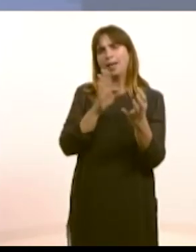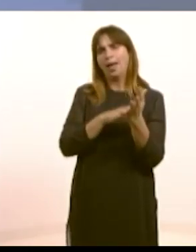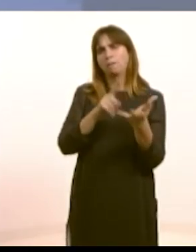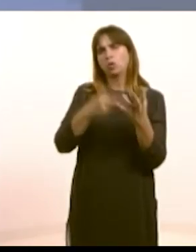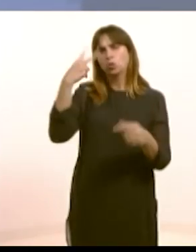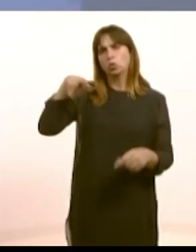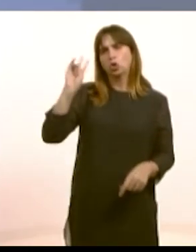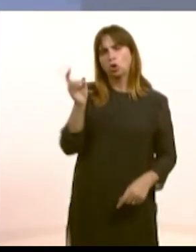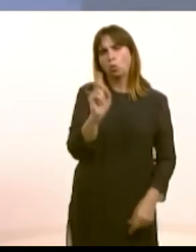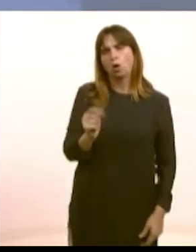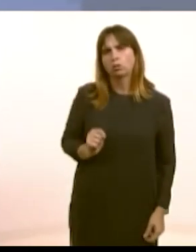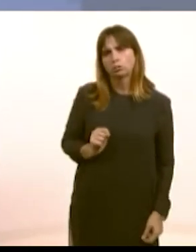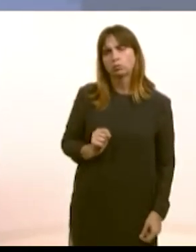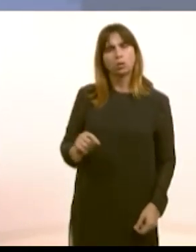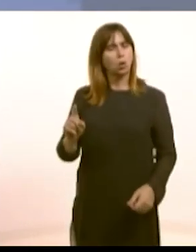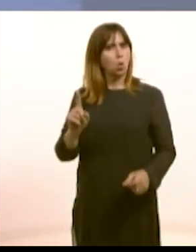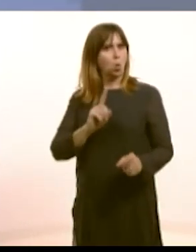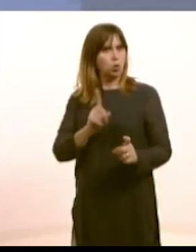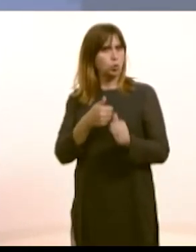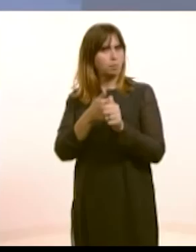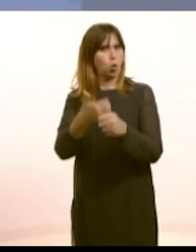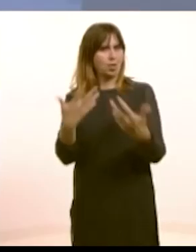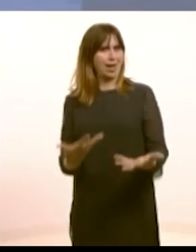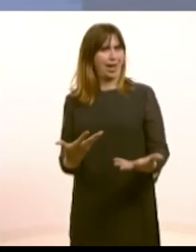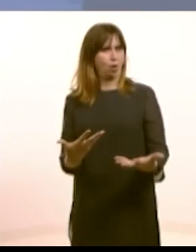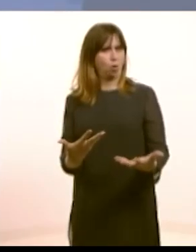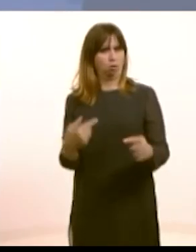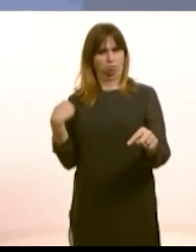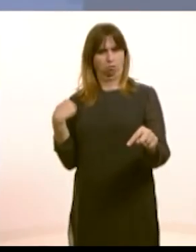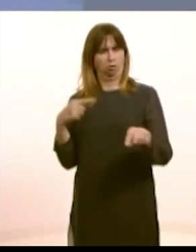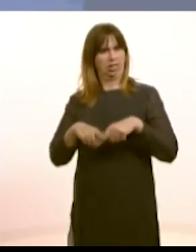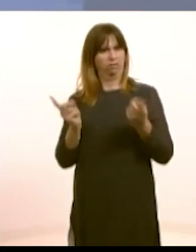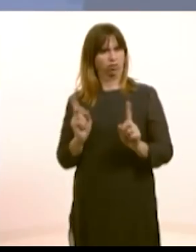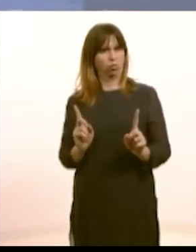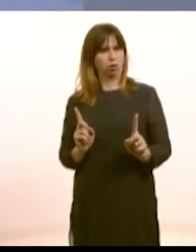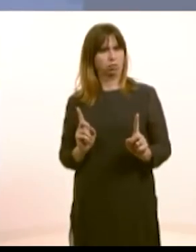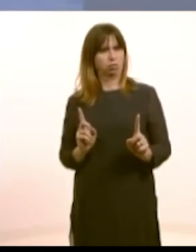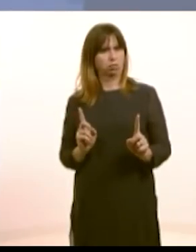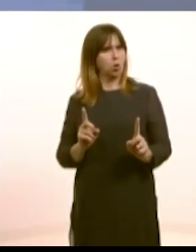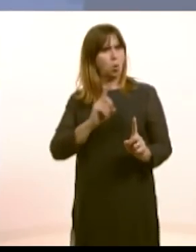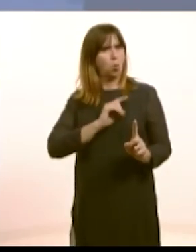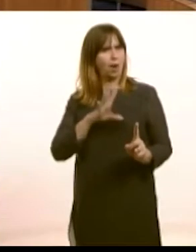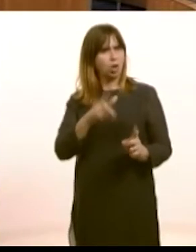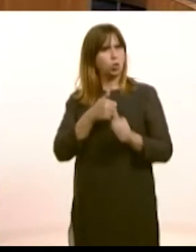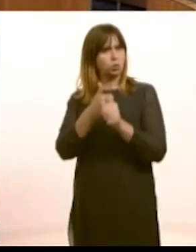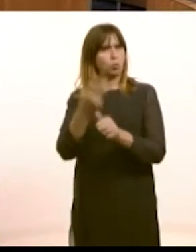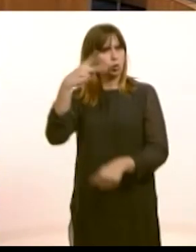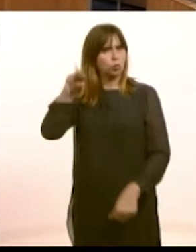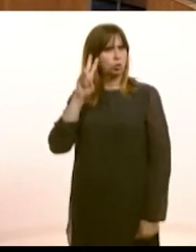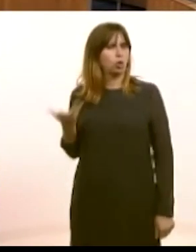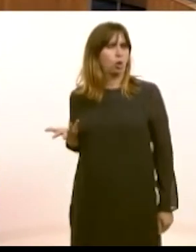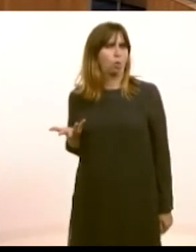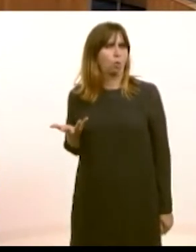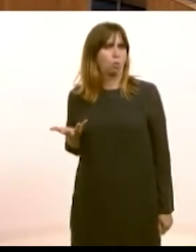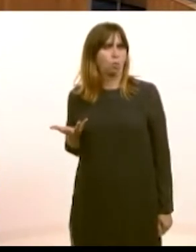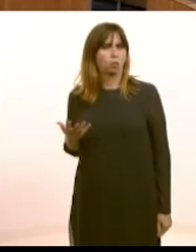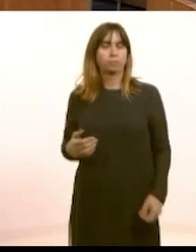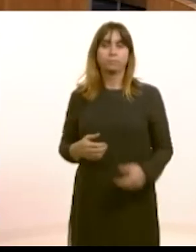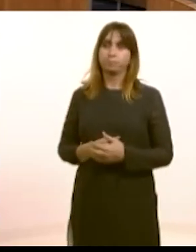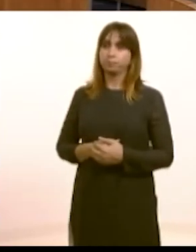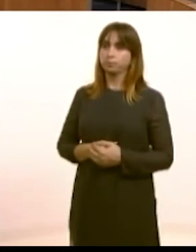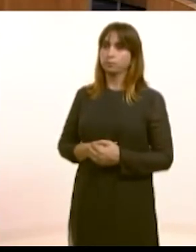time? What is different about the support you're giving them now? And if it was needed 2 years ago, why wasn't it given then? Well, if you